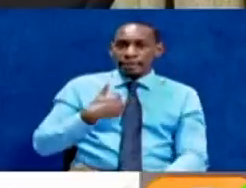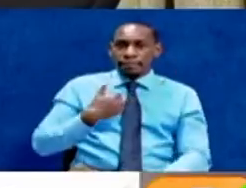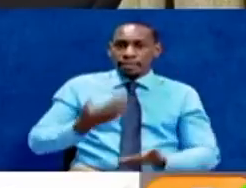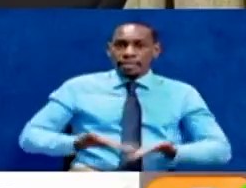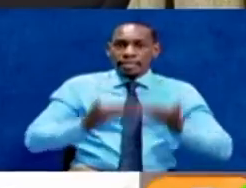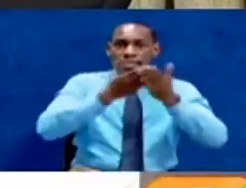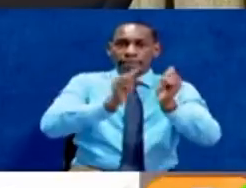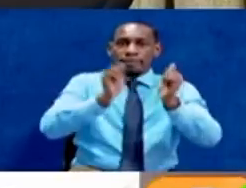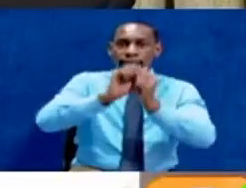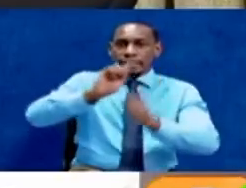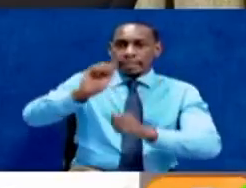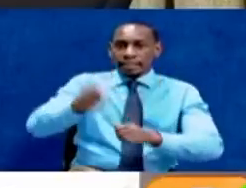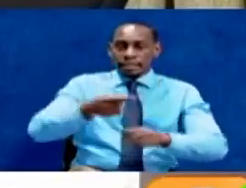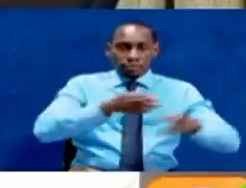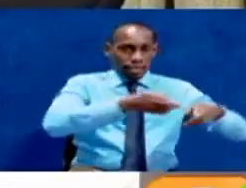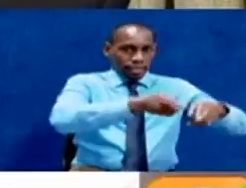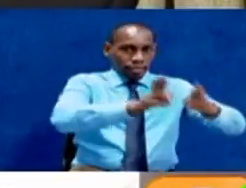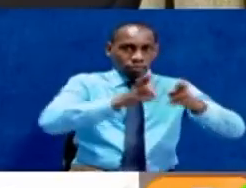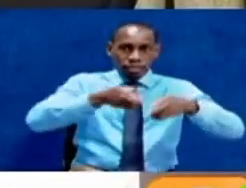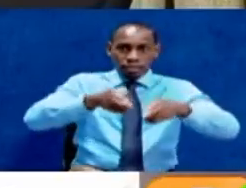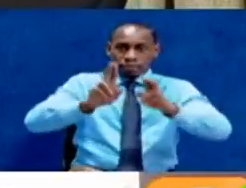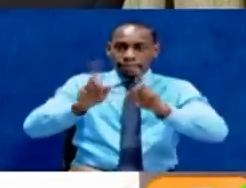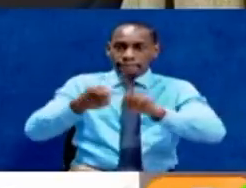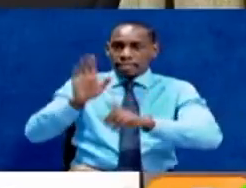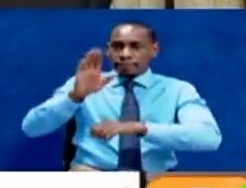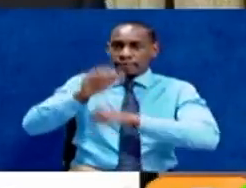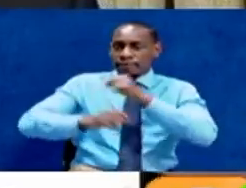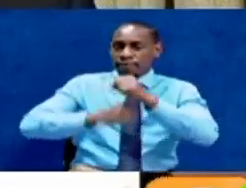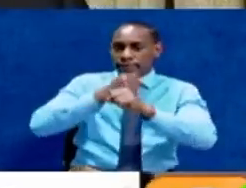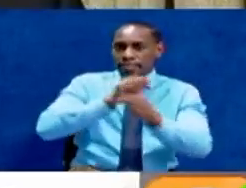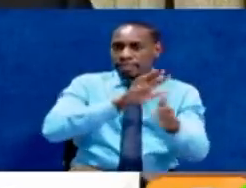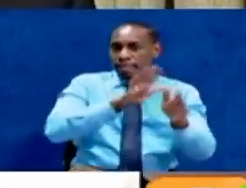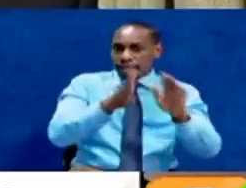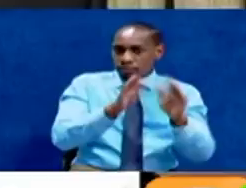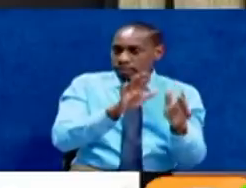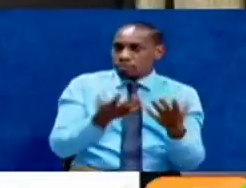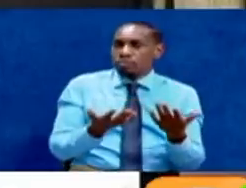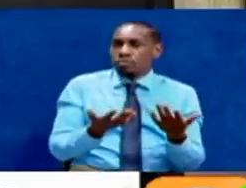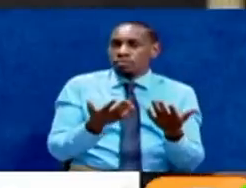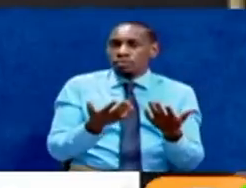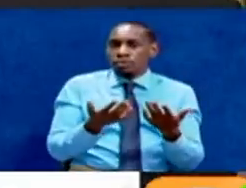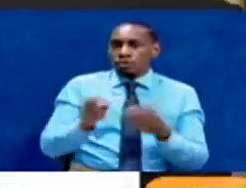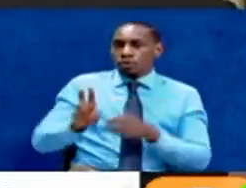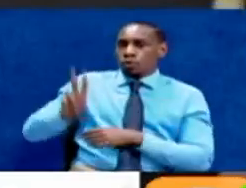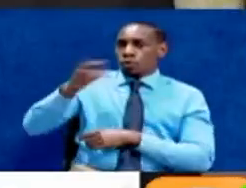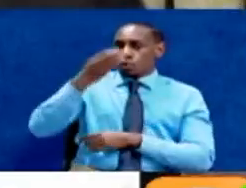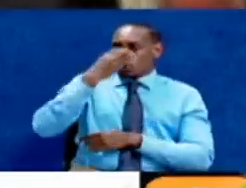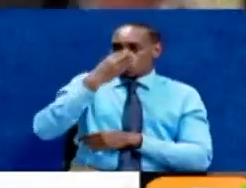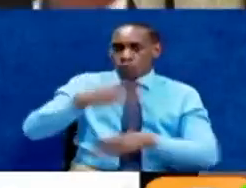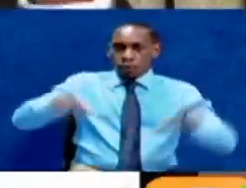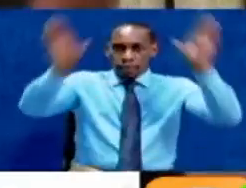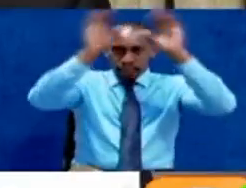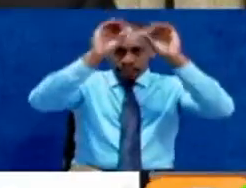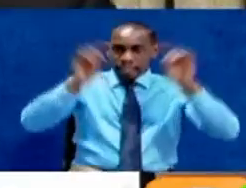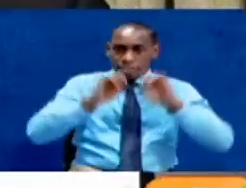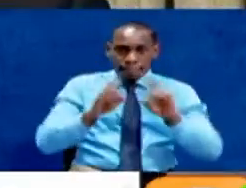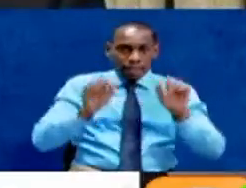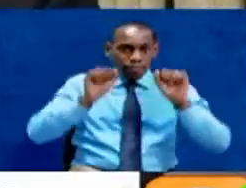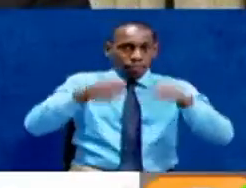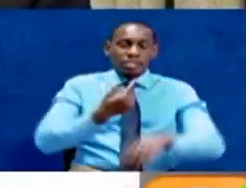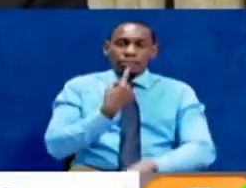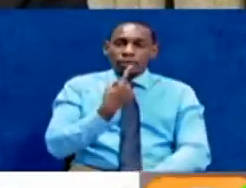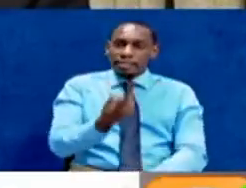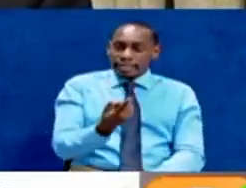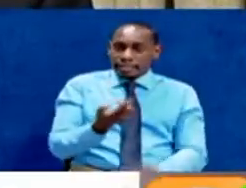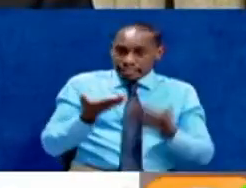deliver 10,000 rounds within the first 5 years or so, or within the Uruto presidency. Okay. But I can tell you, even